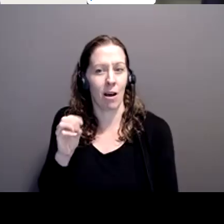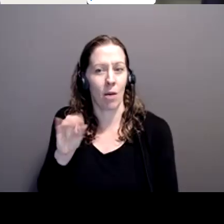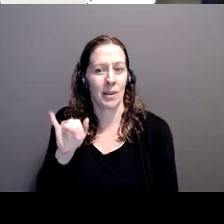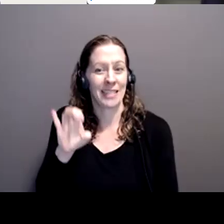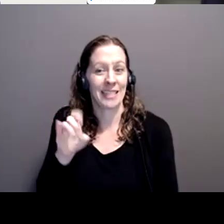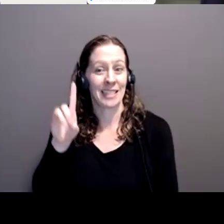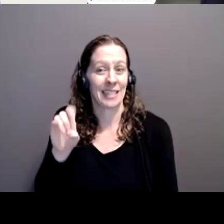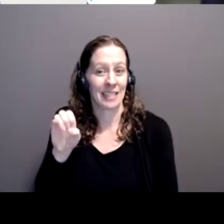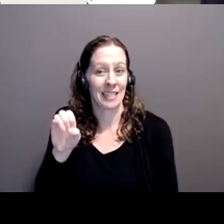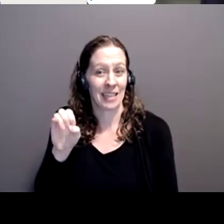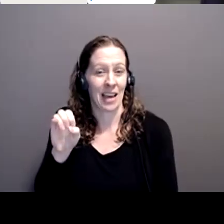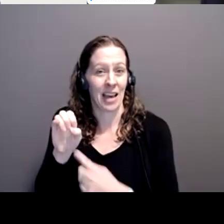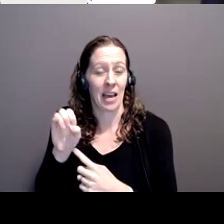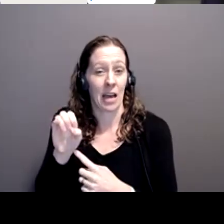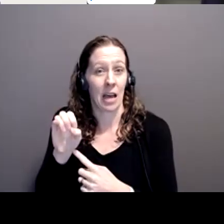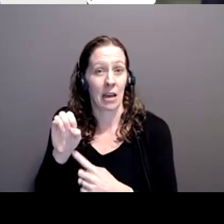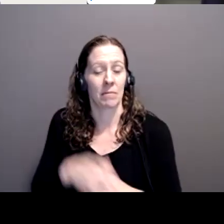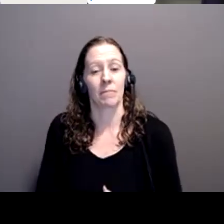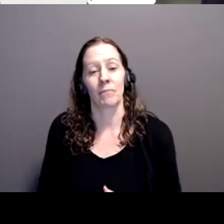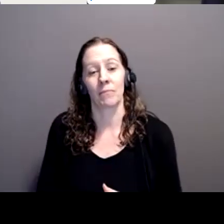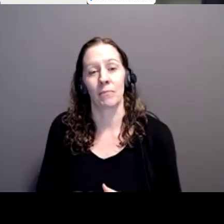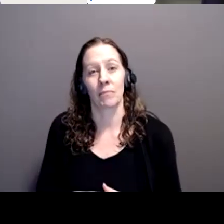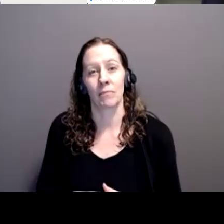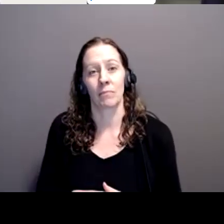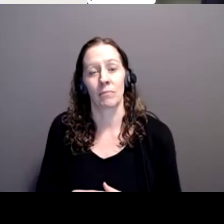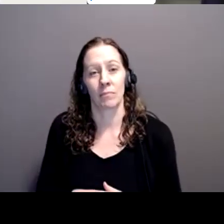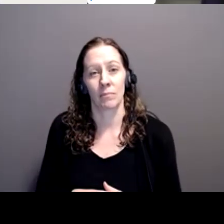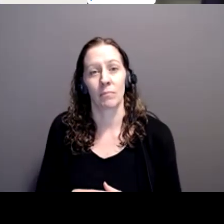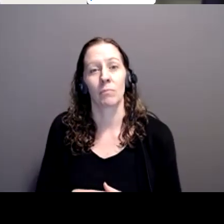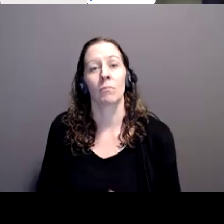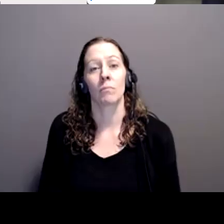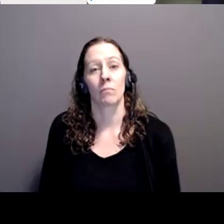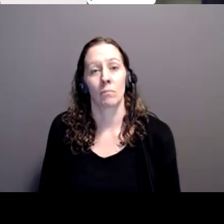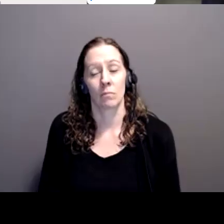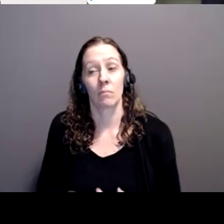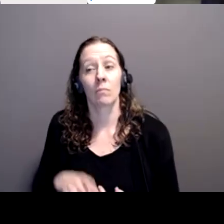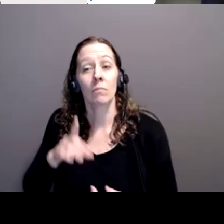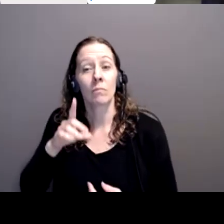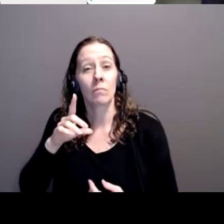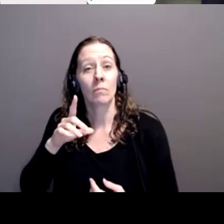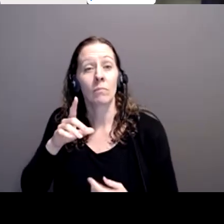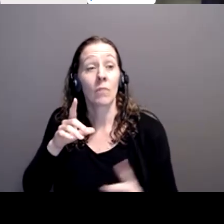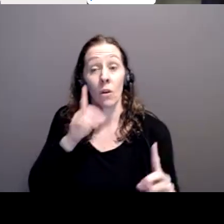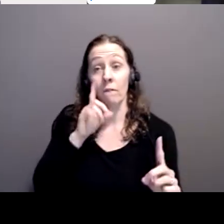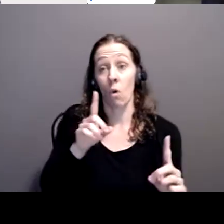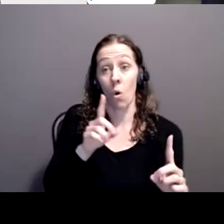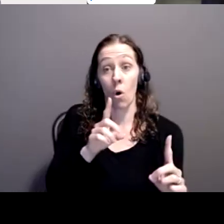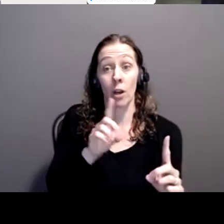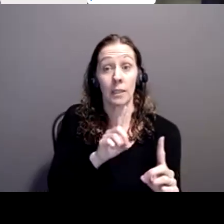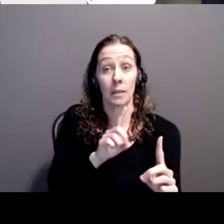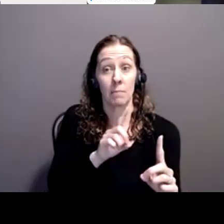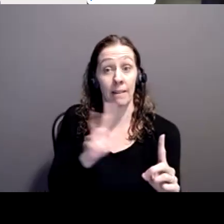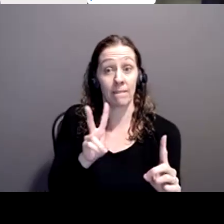I don't believe any of our cases had in the domestic violence death review